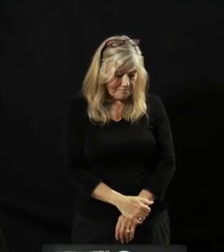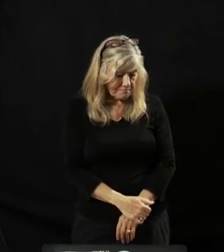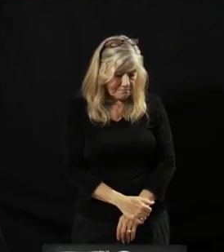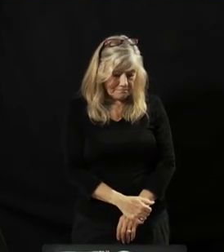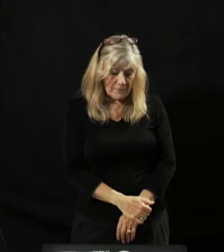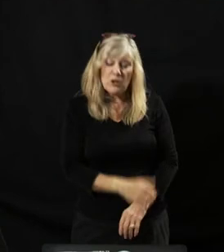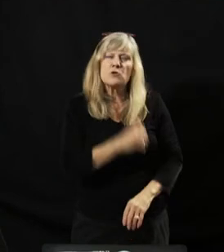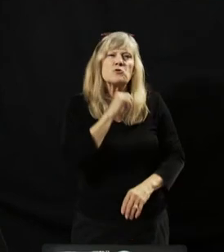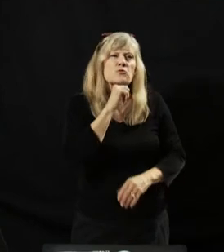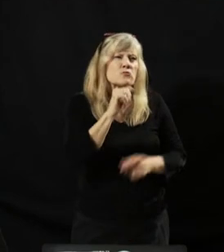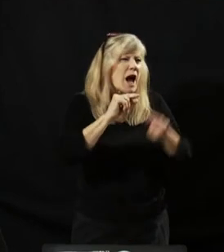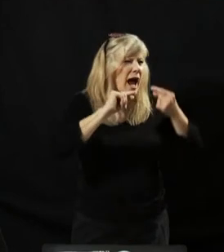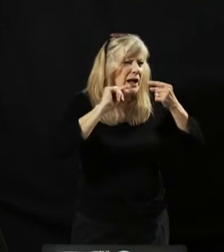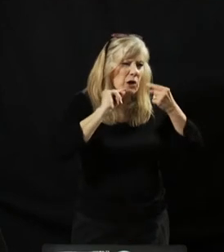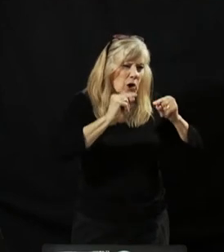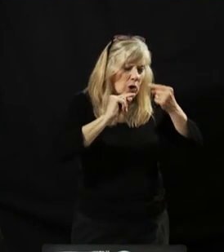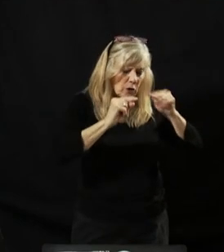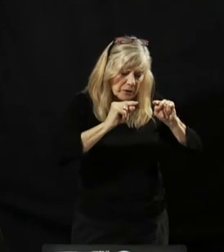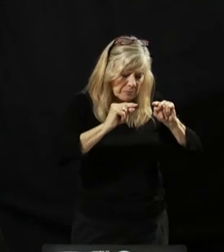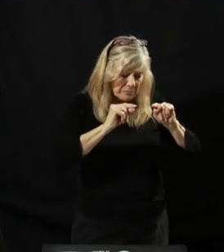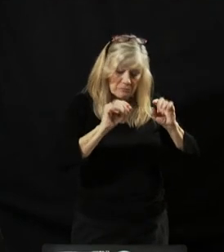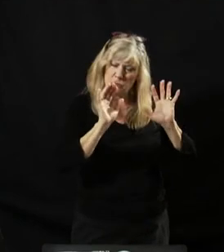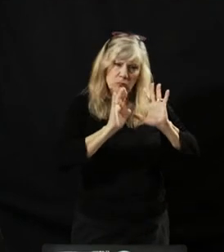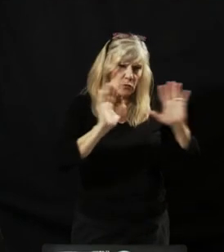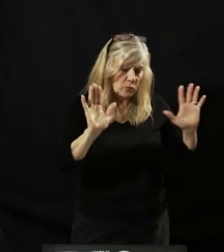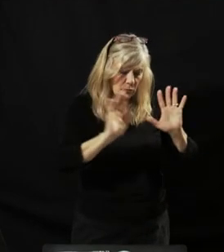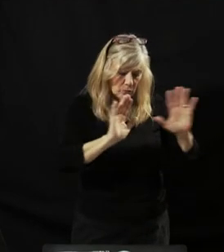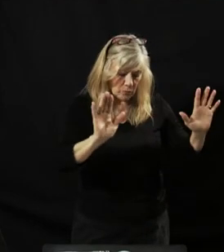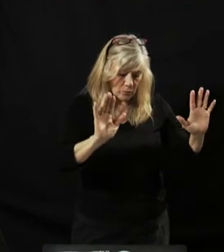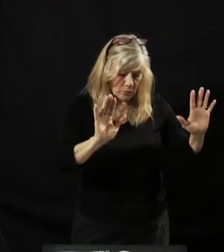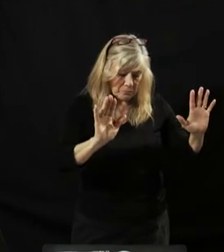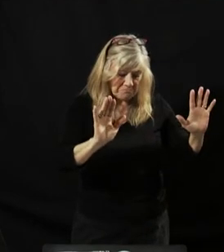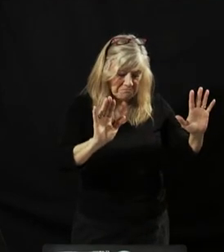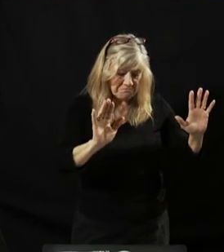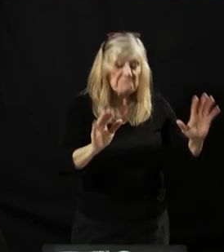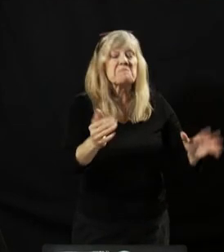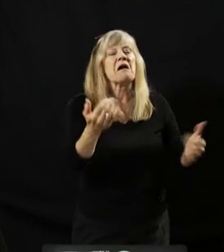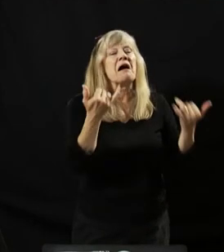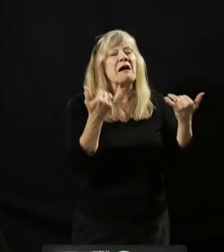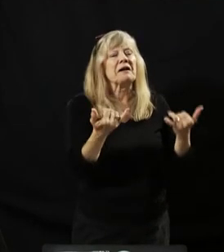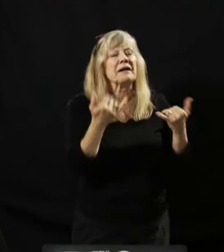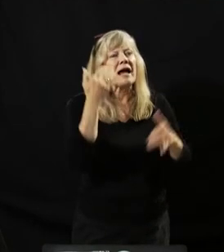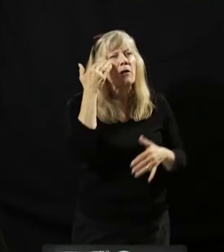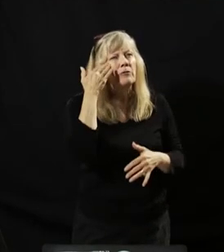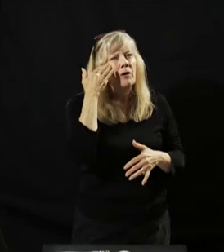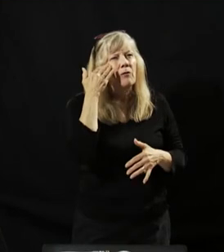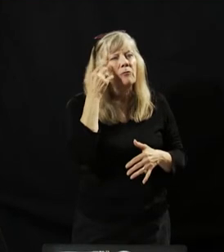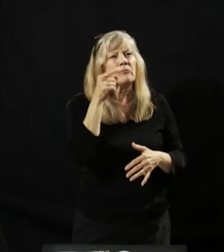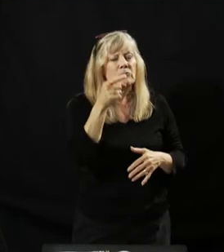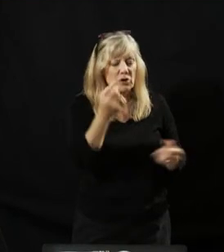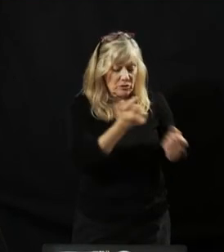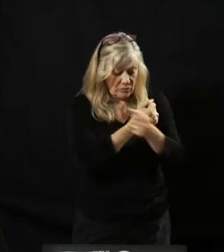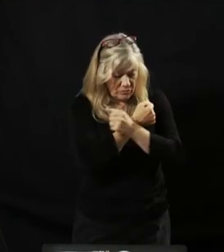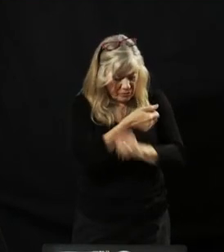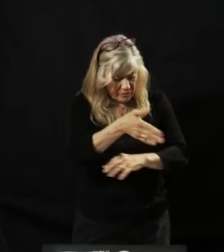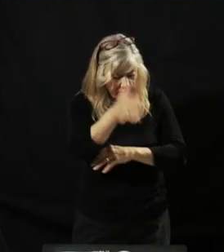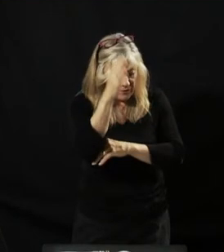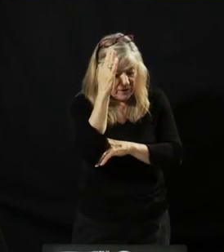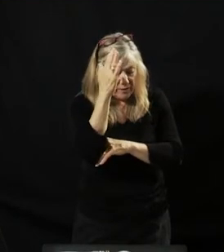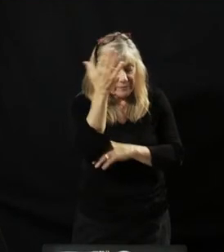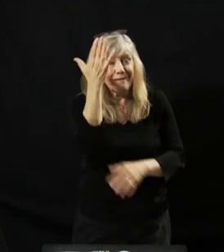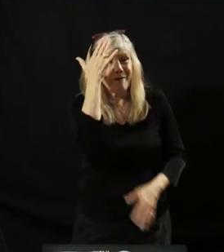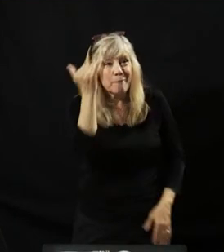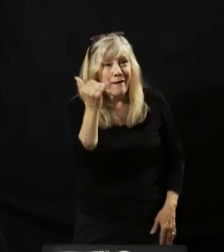the least thing to him. I know now how devoted you are to God, since you did